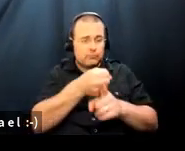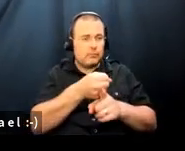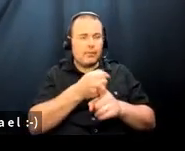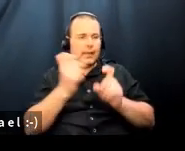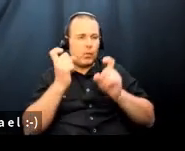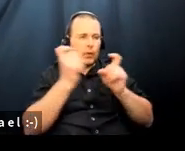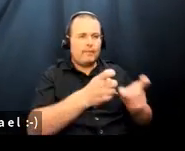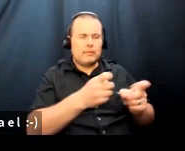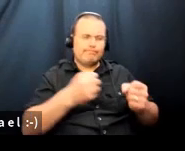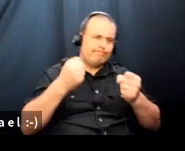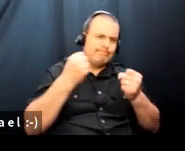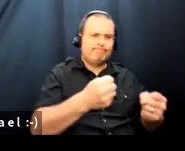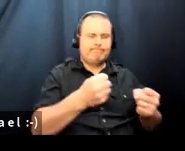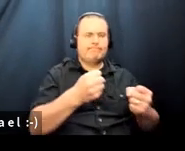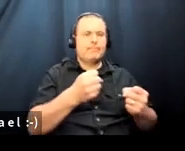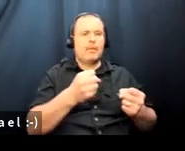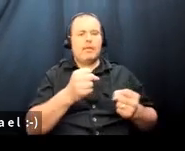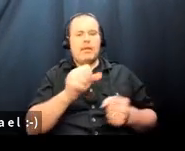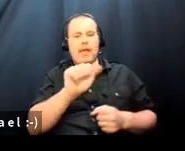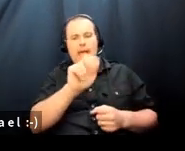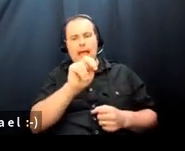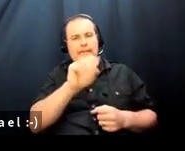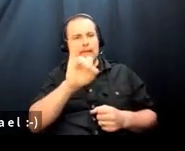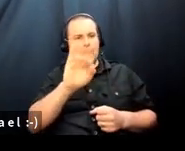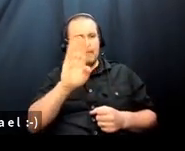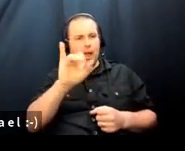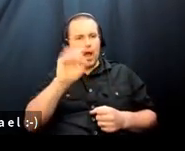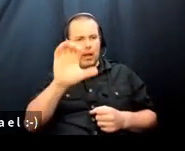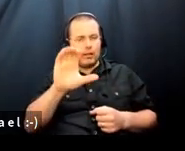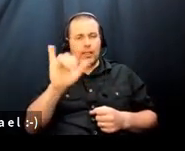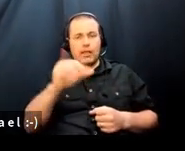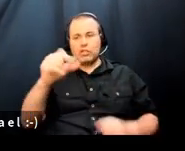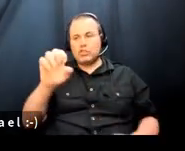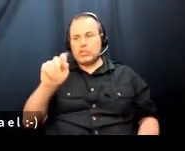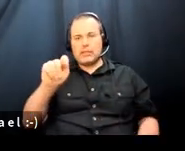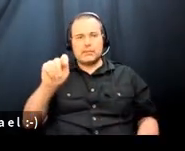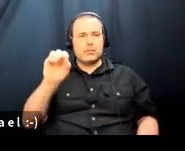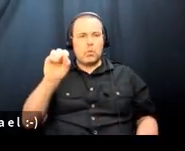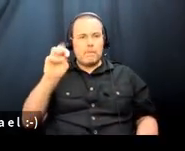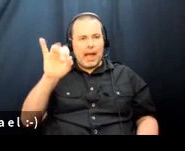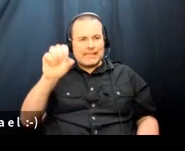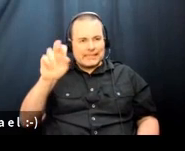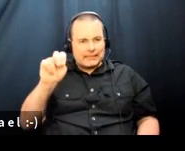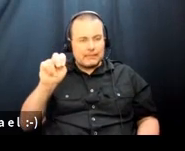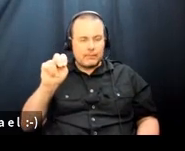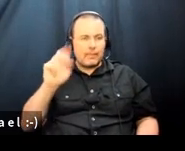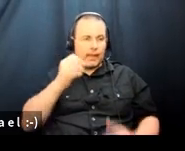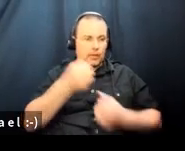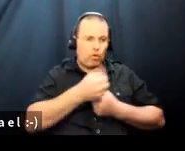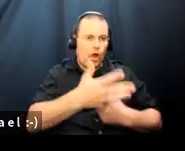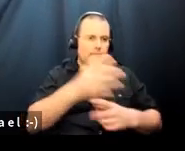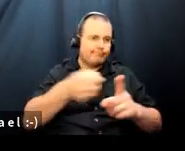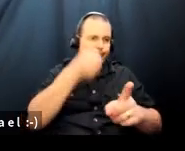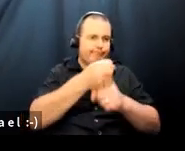powerful antibiotic like gentamicin, which is known to rob a child of hearing? Is it because